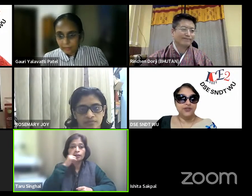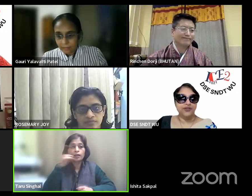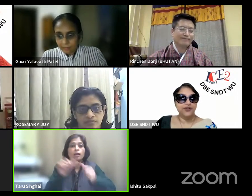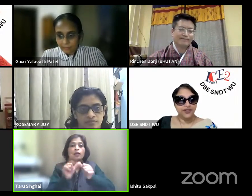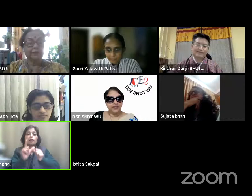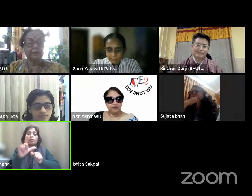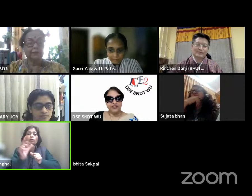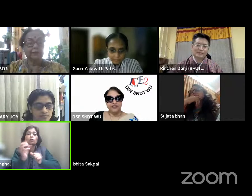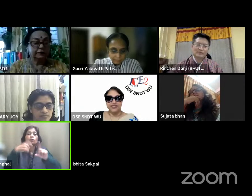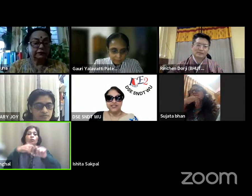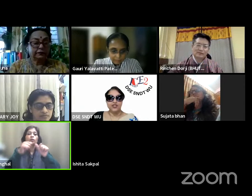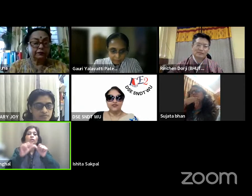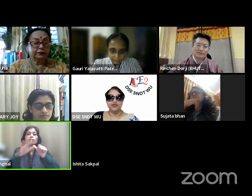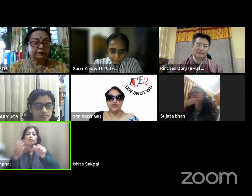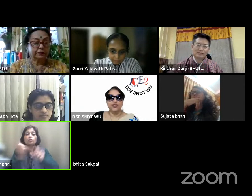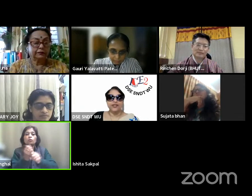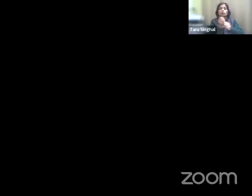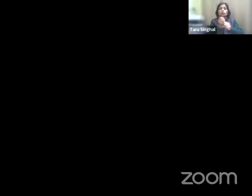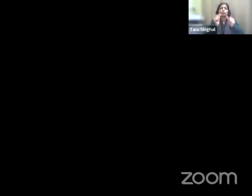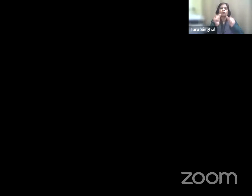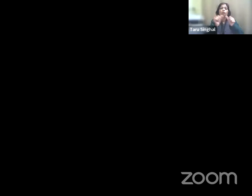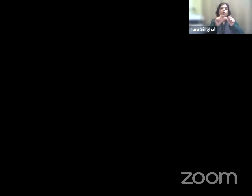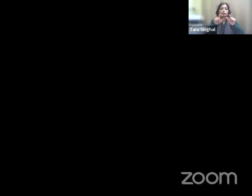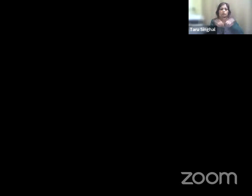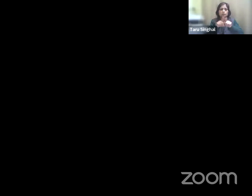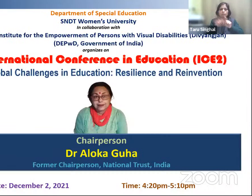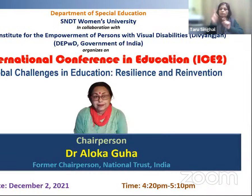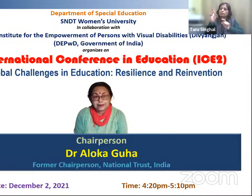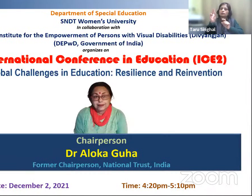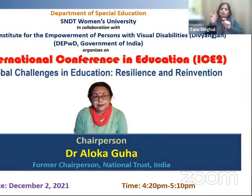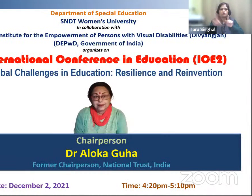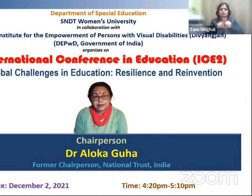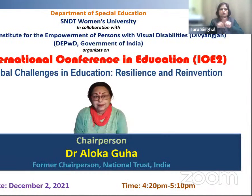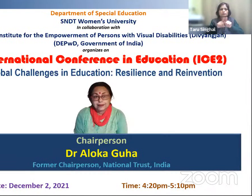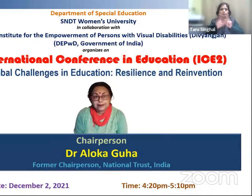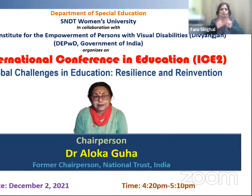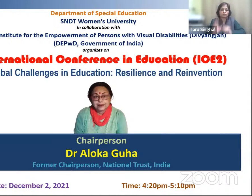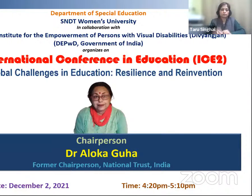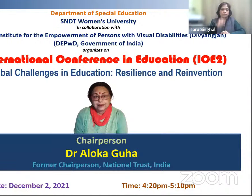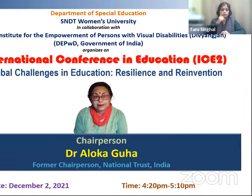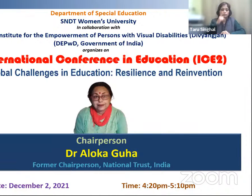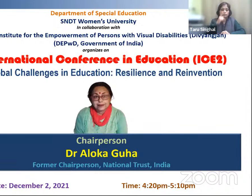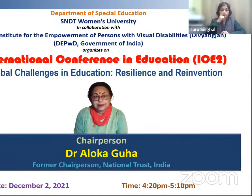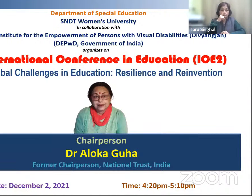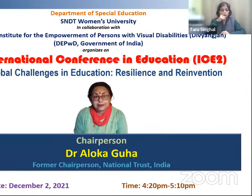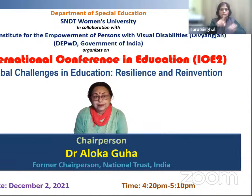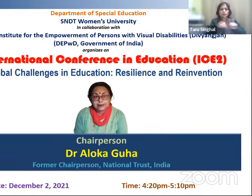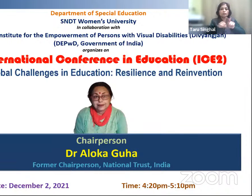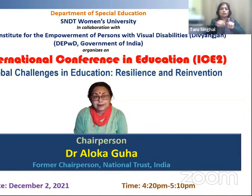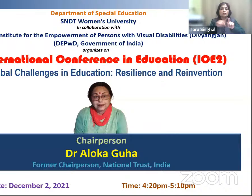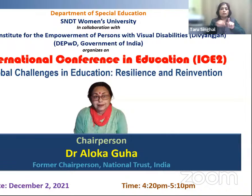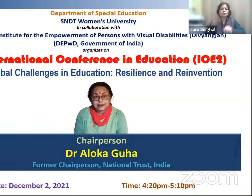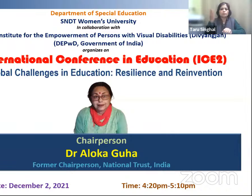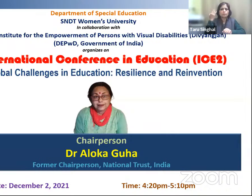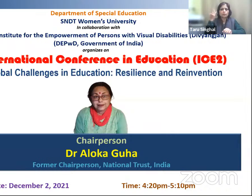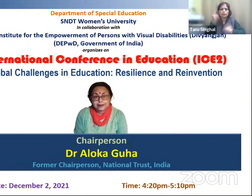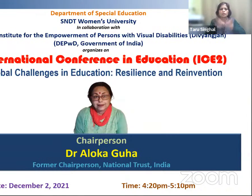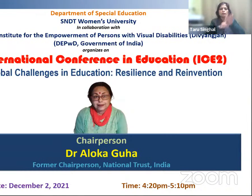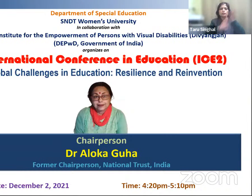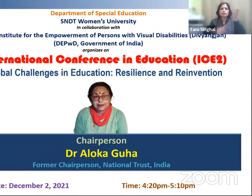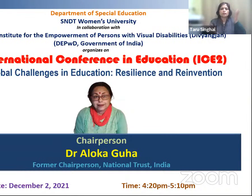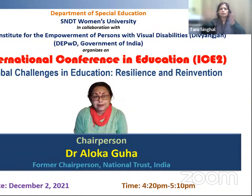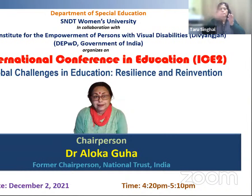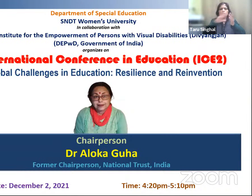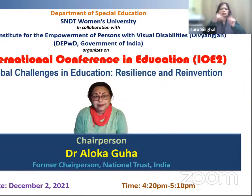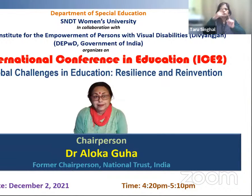chair the 3rd plenary session for today. Dr. Guha is the former chairperson, National Trust India,